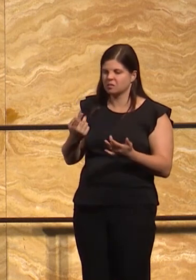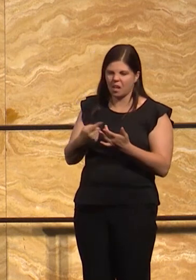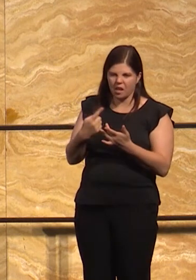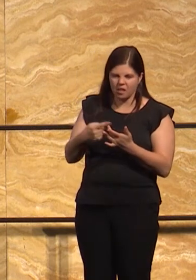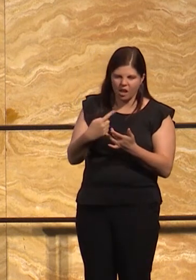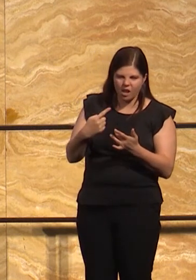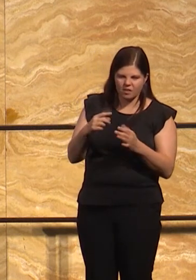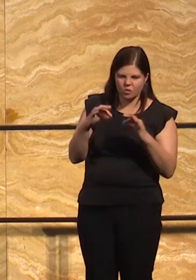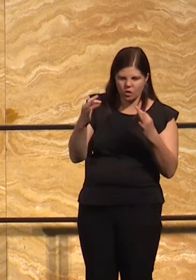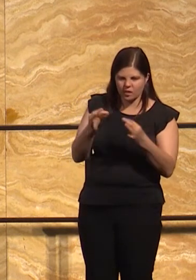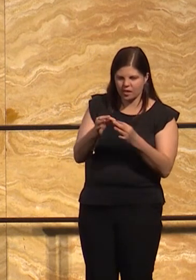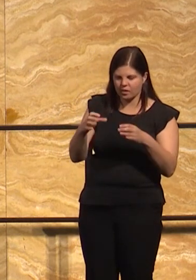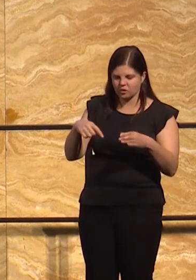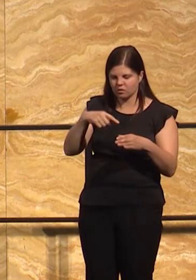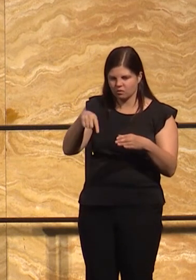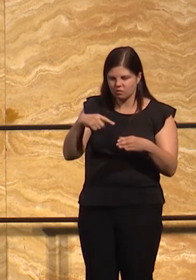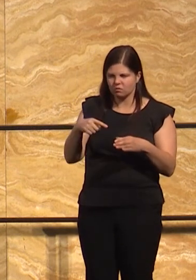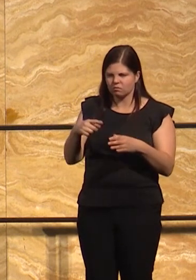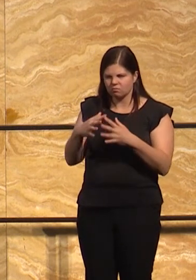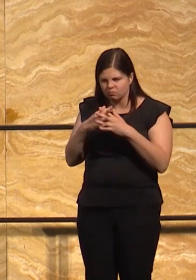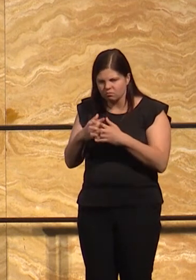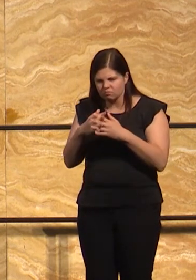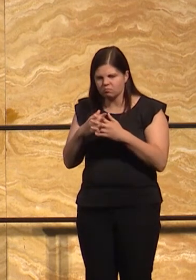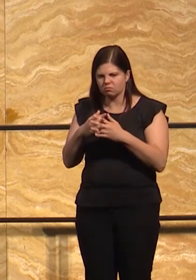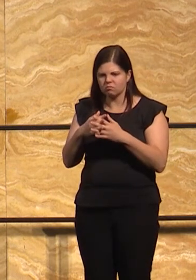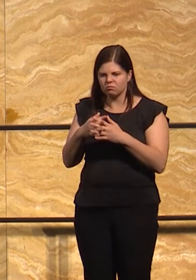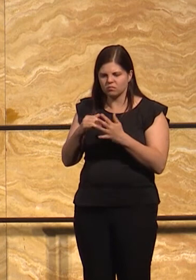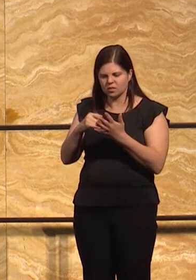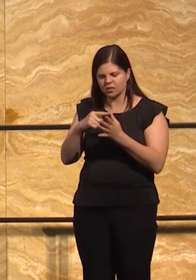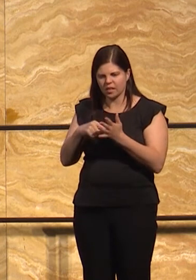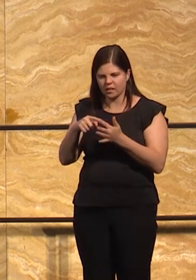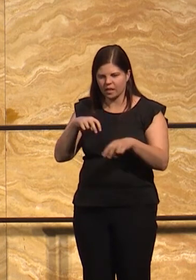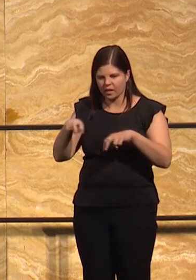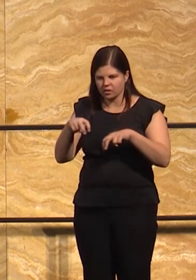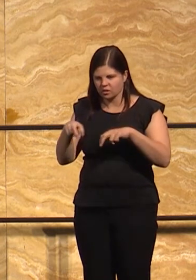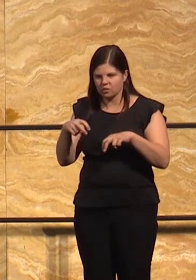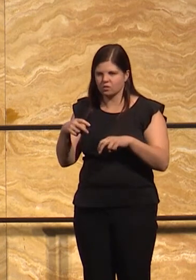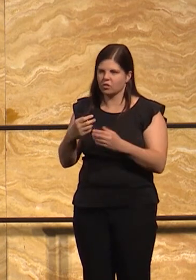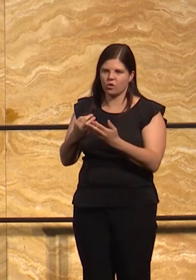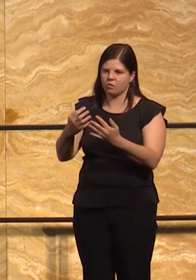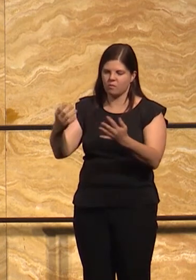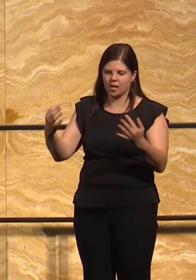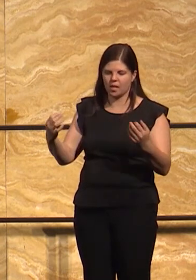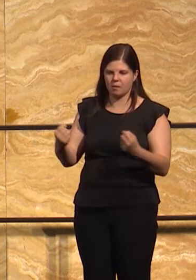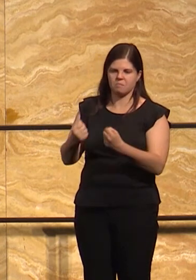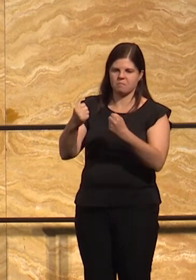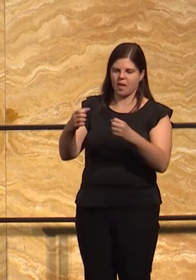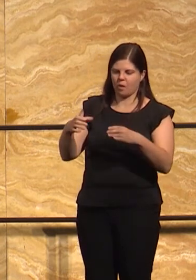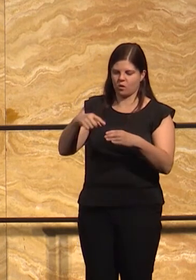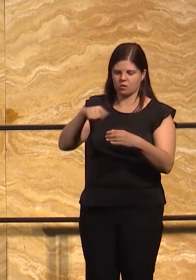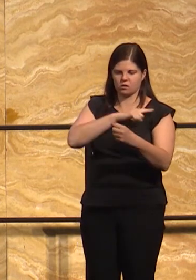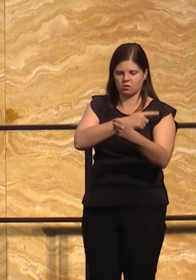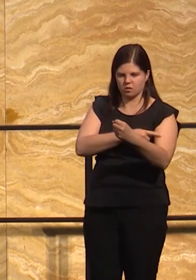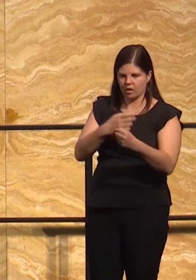organizations, as well as meaningful state actors, because in all of this, there's some middle powers that have the right